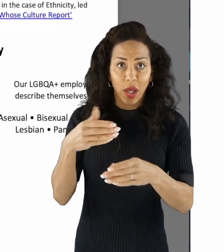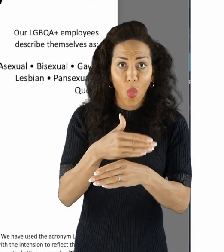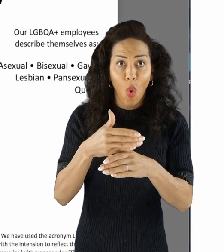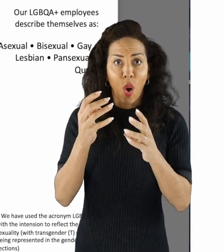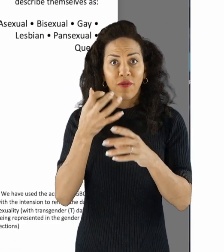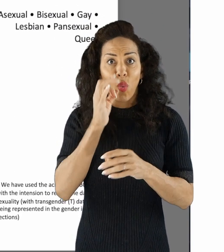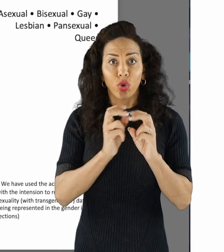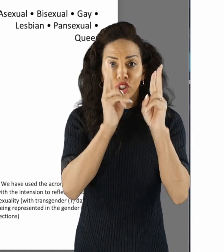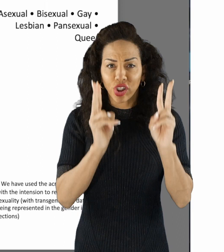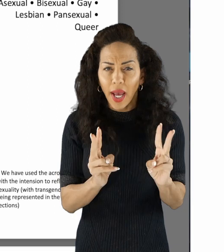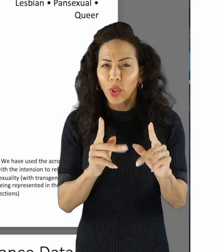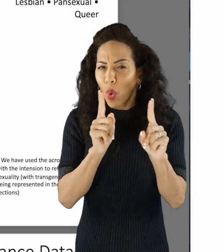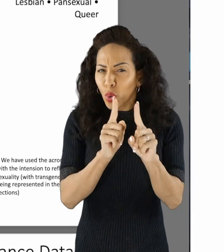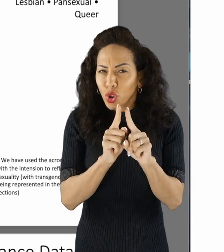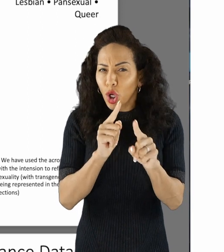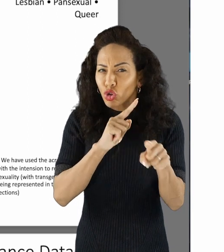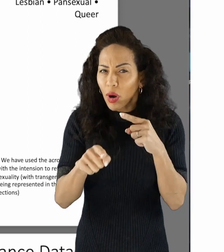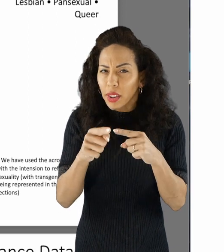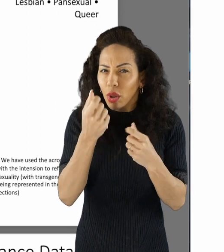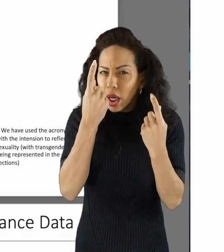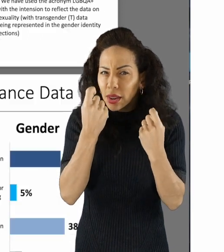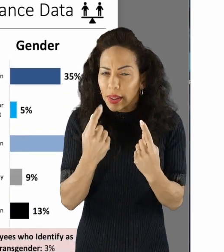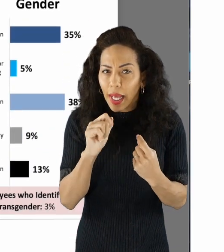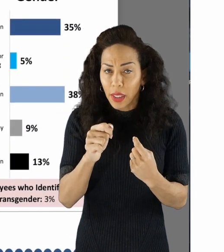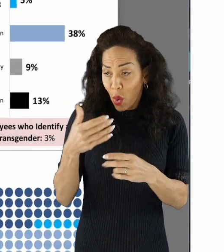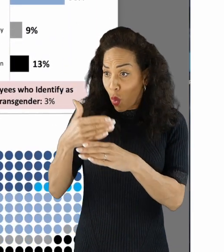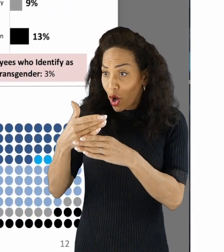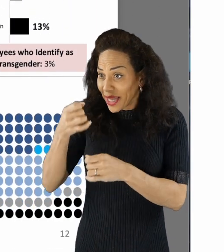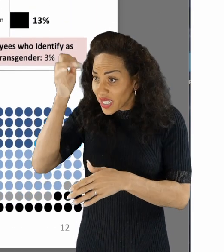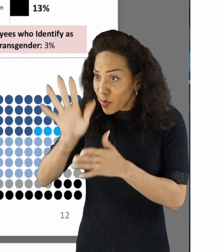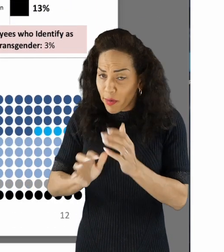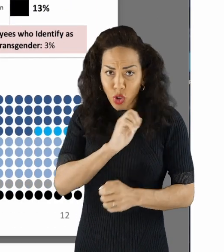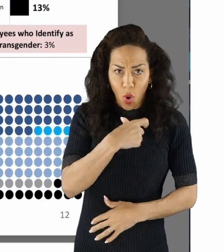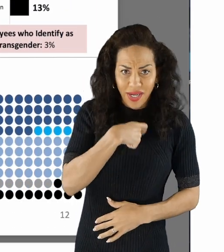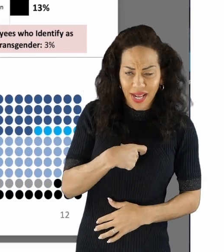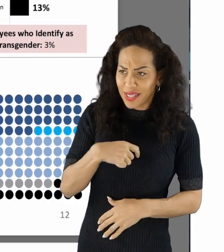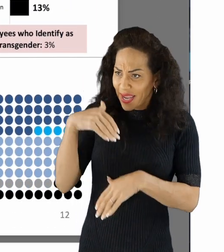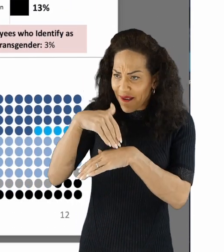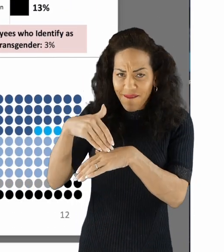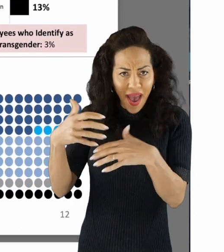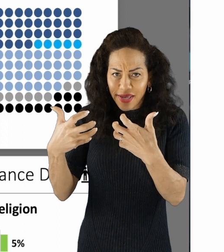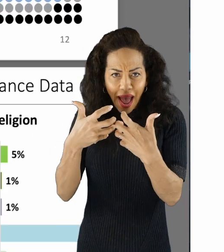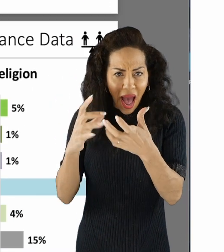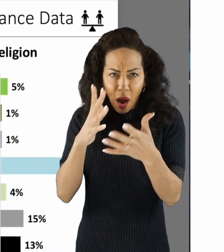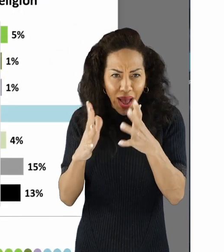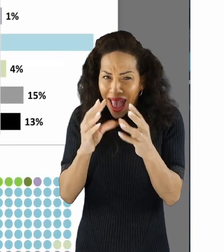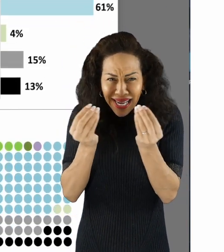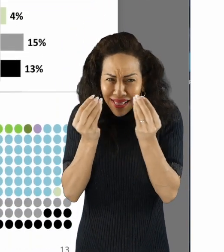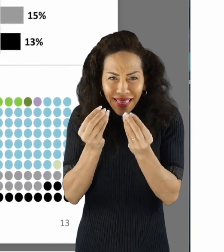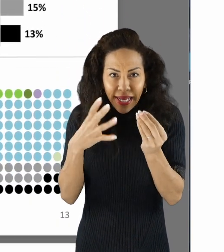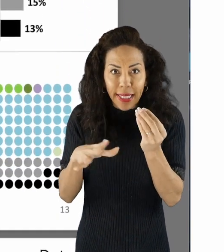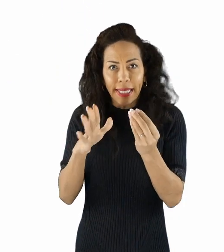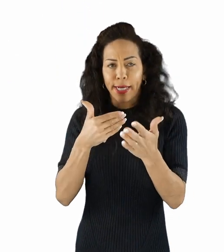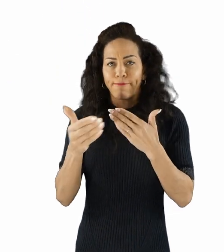to understand how those identities impact their working experience so that we can really address and change anything we need